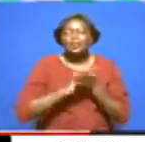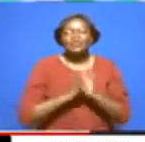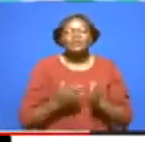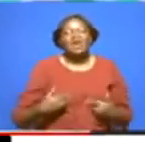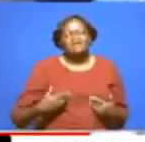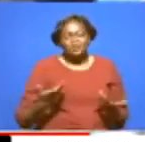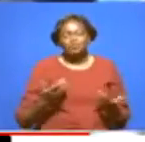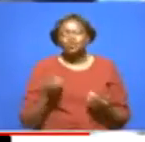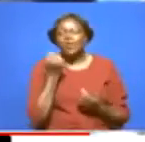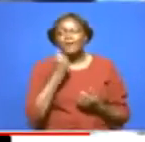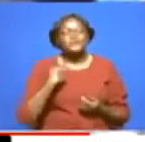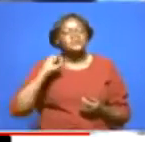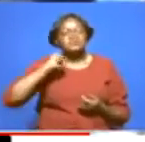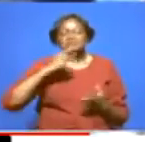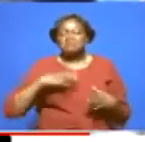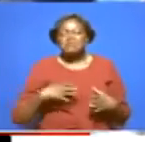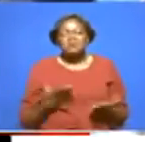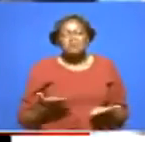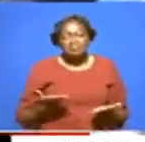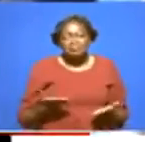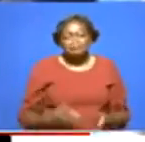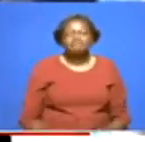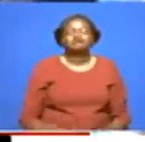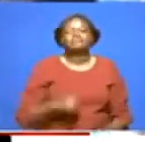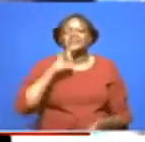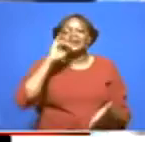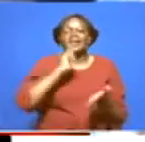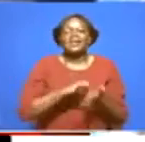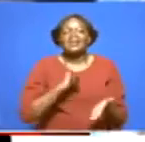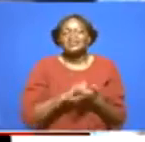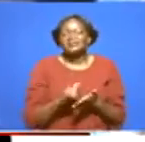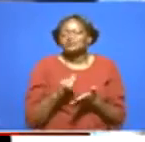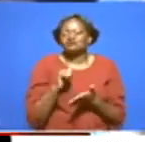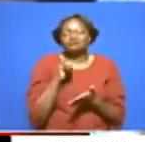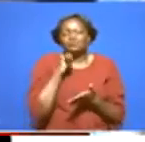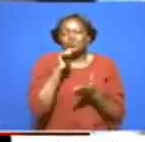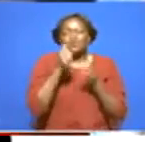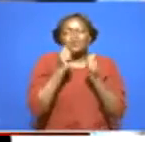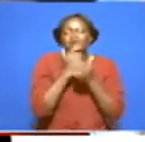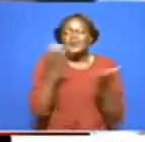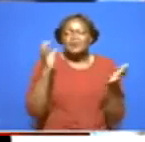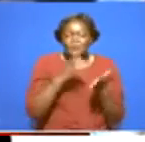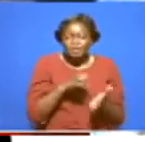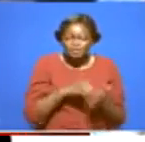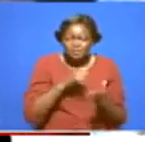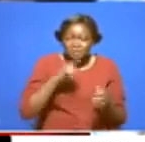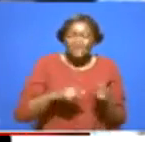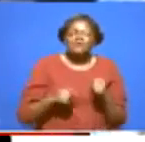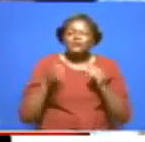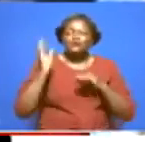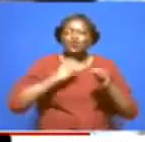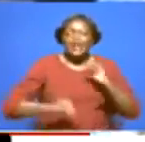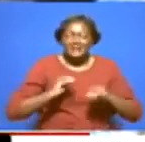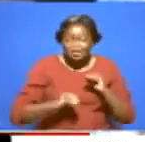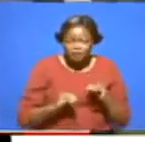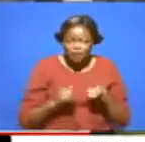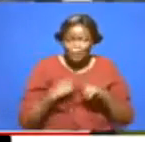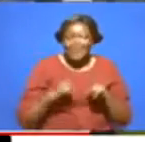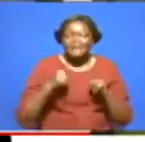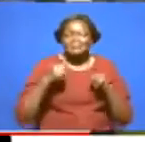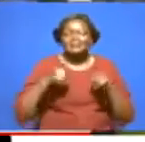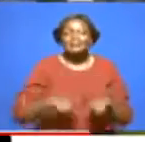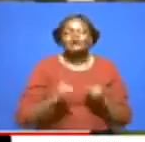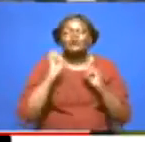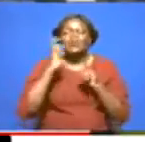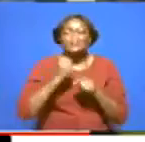to abuse nobody. Kalua, as I ever said, is not running for any position during the August polls, but instead ensure